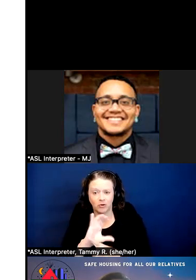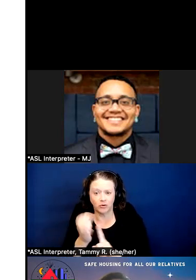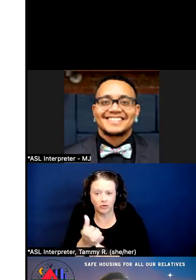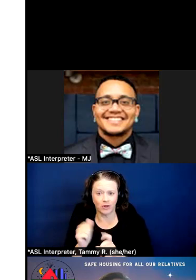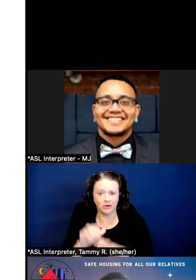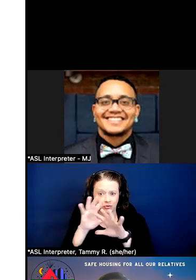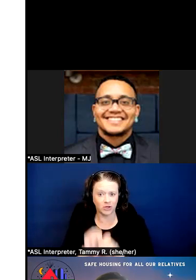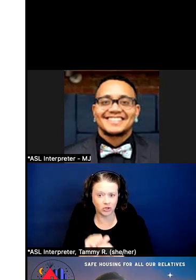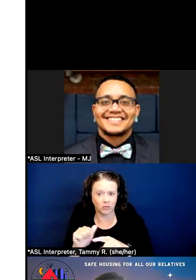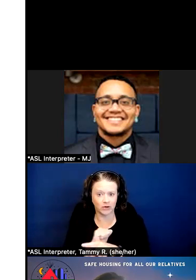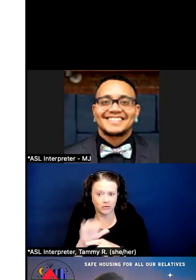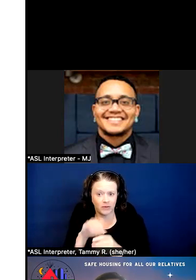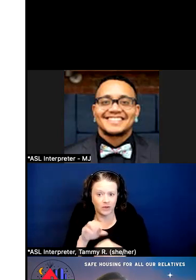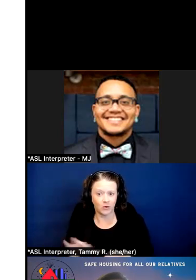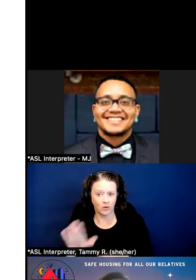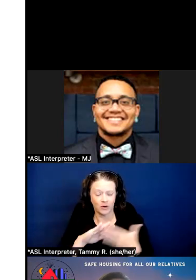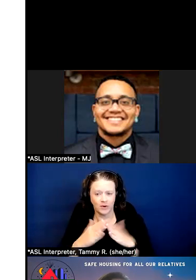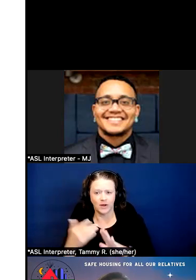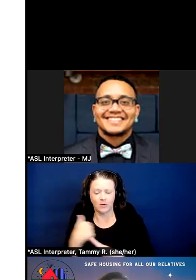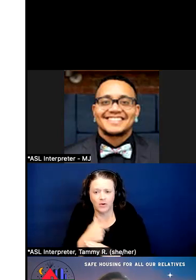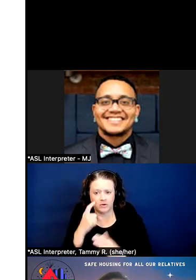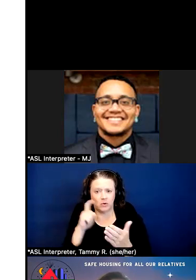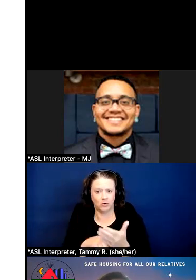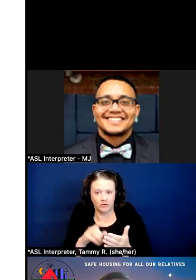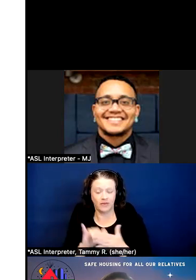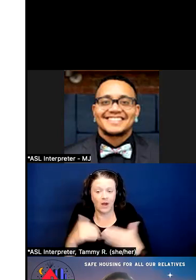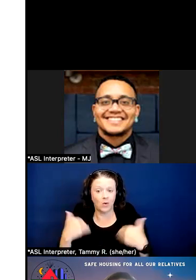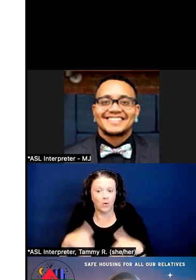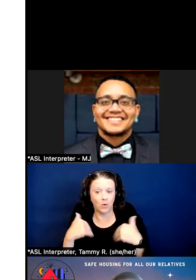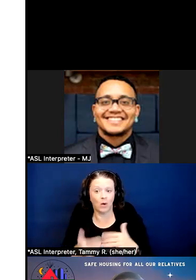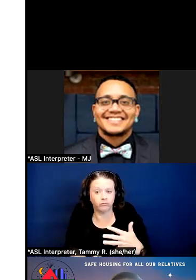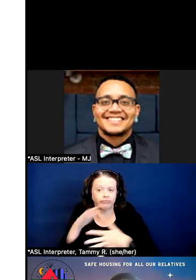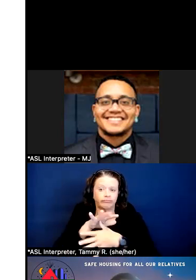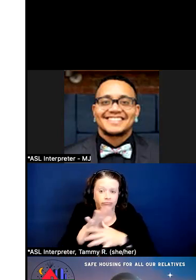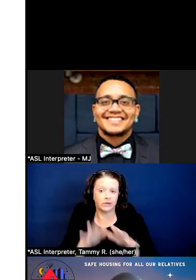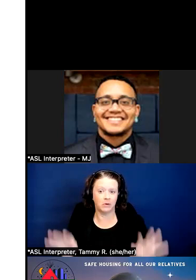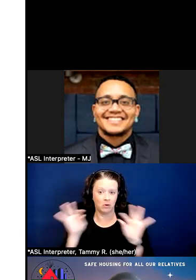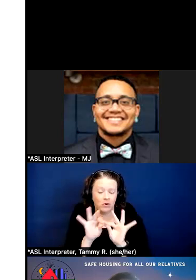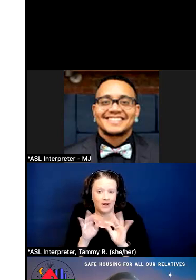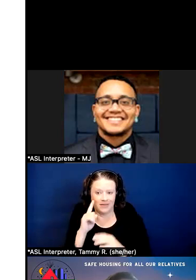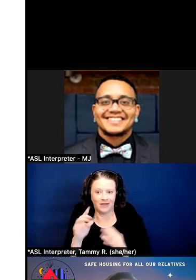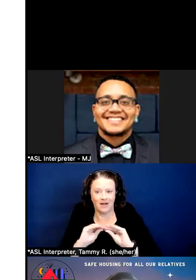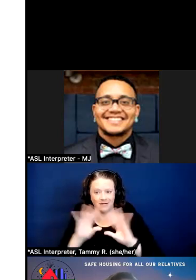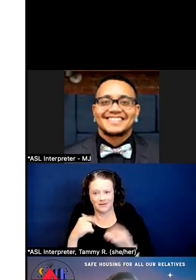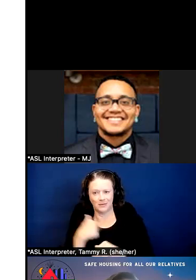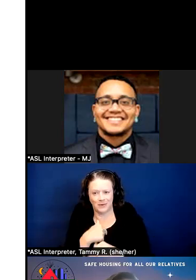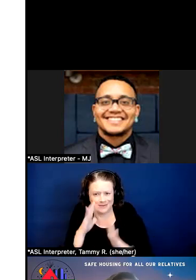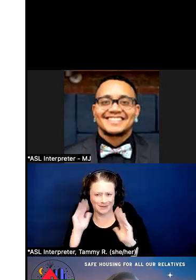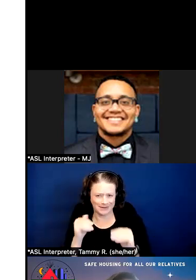community? And of course, we found during our listening sessions that that was of particular importance. I think obviously we expected that.